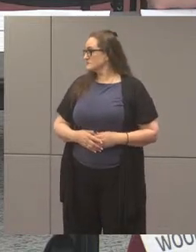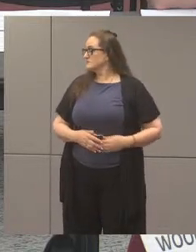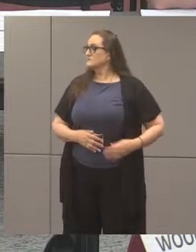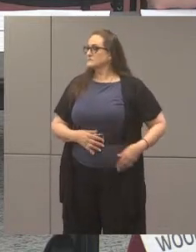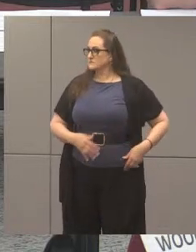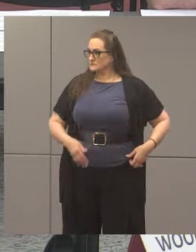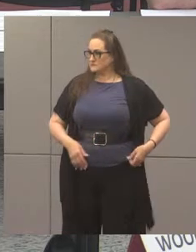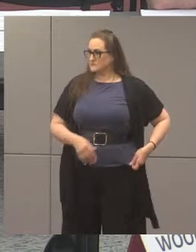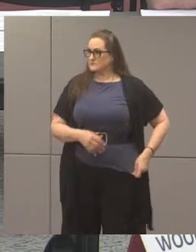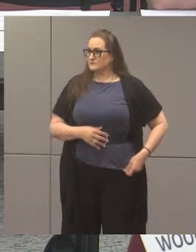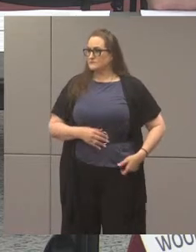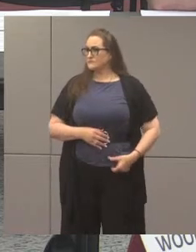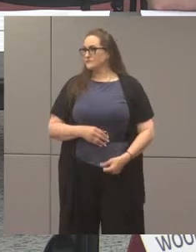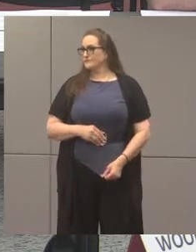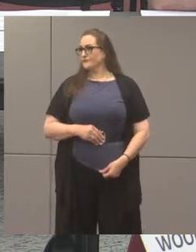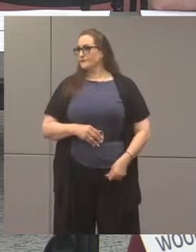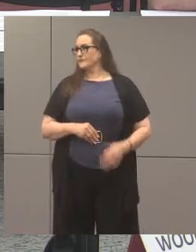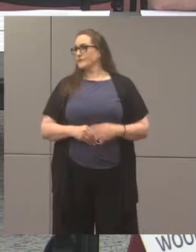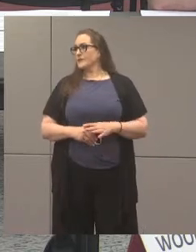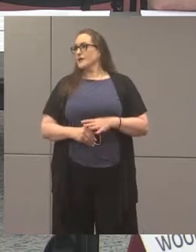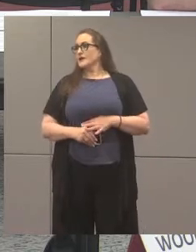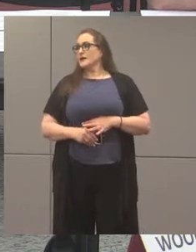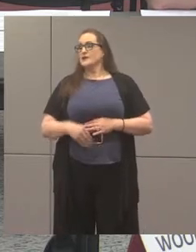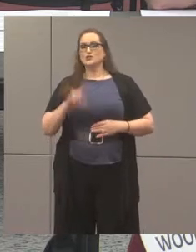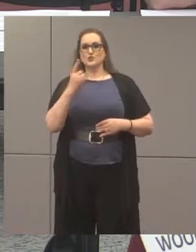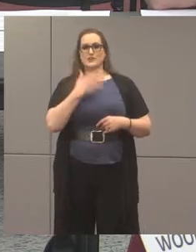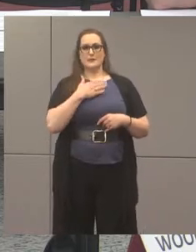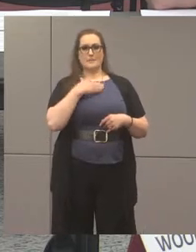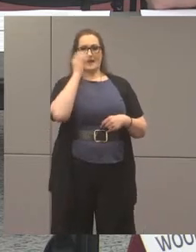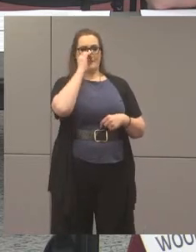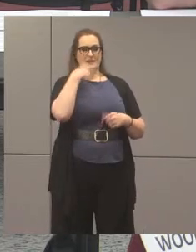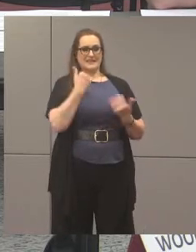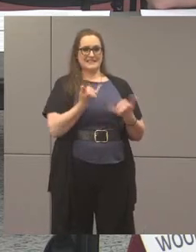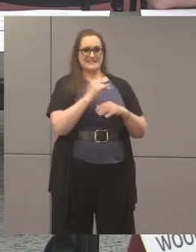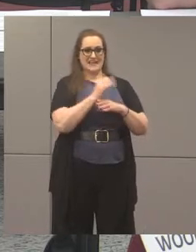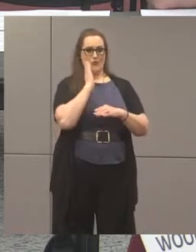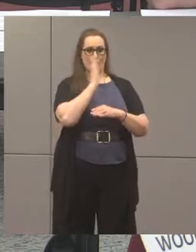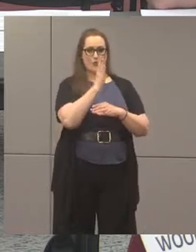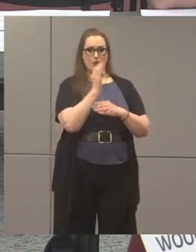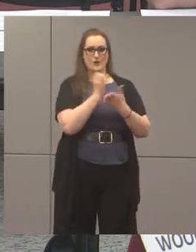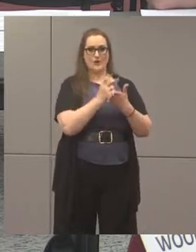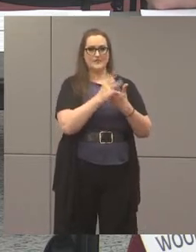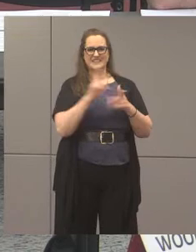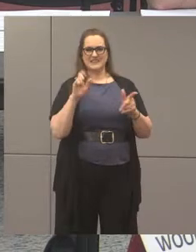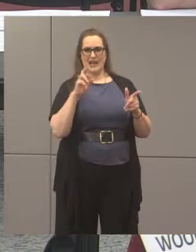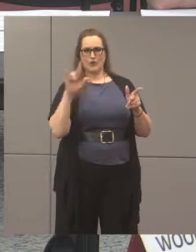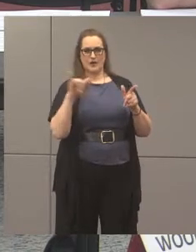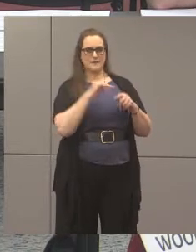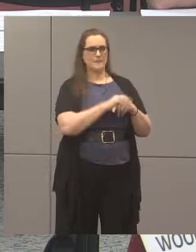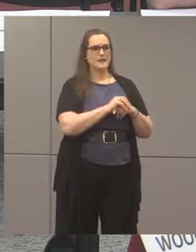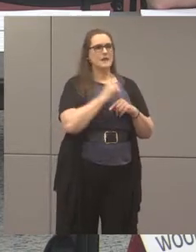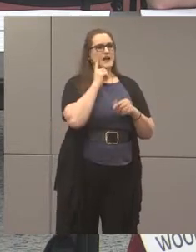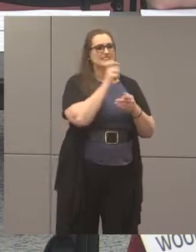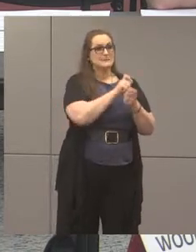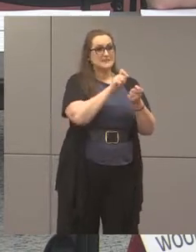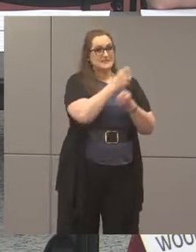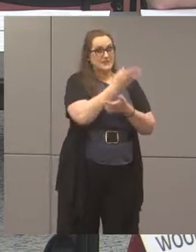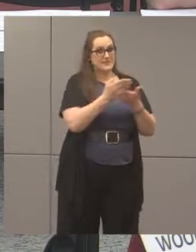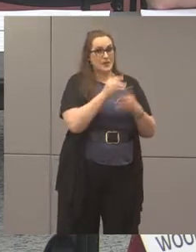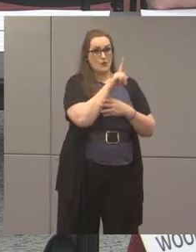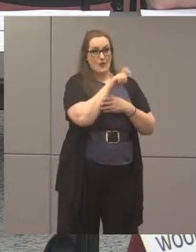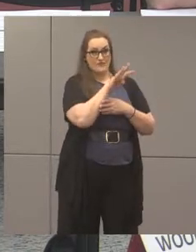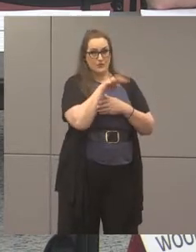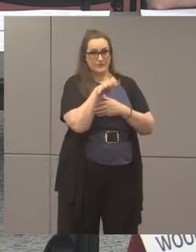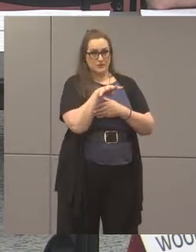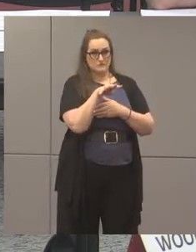So just in my opinion, tonight we would authorize a very specific thing, which is the